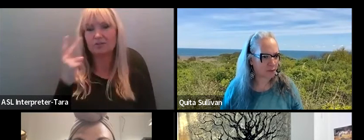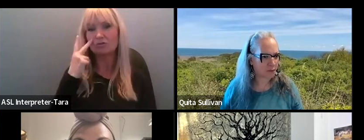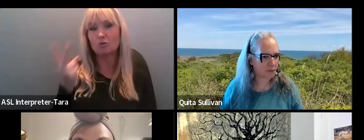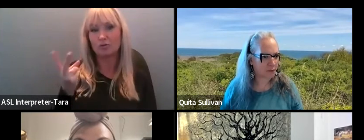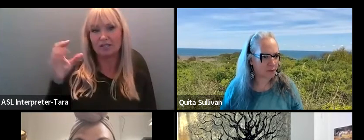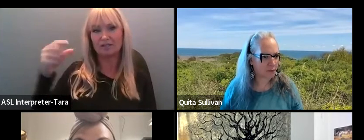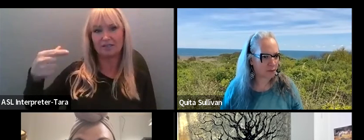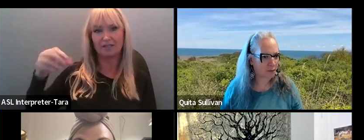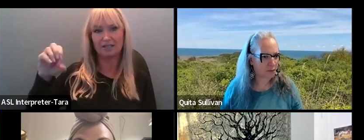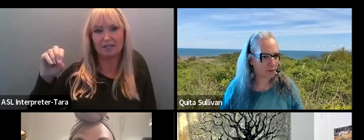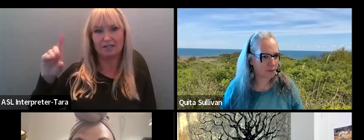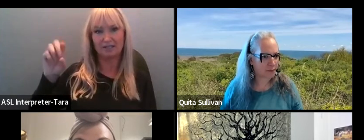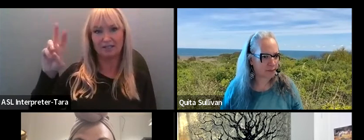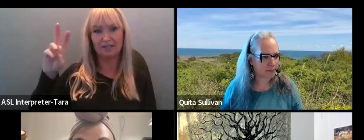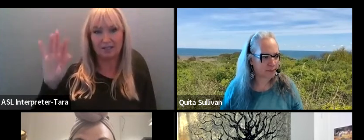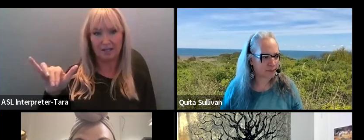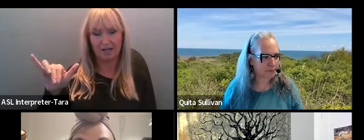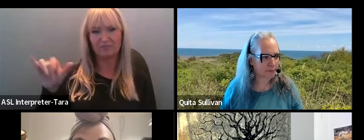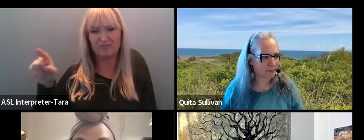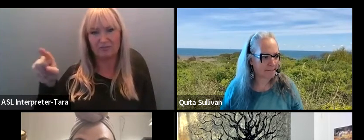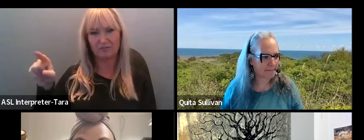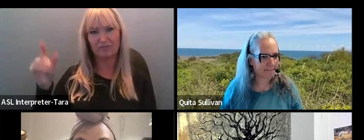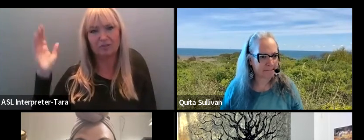it as intended.